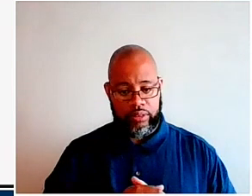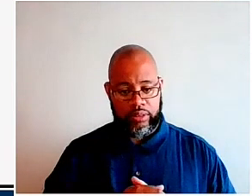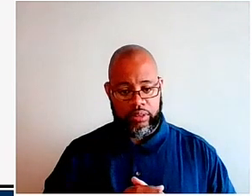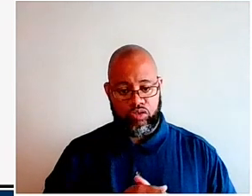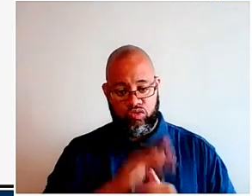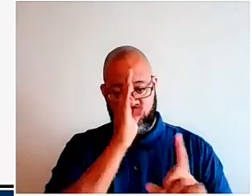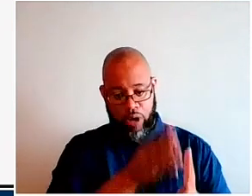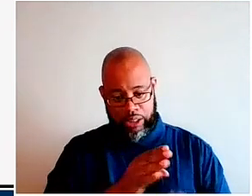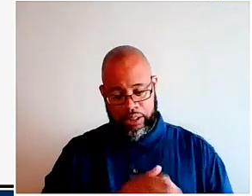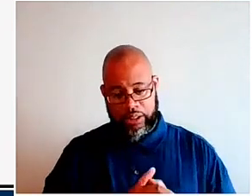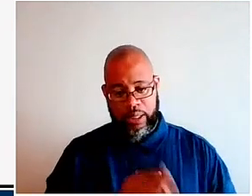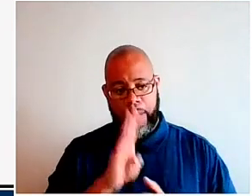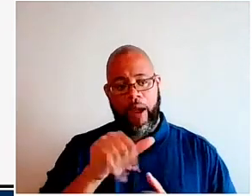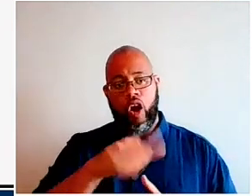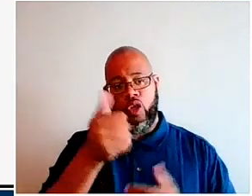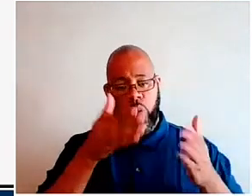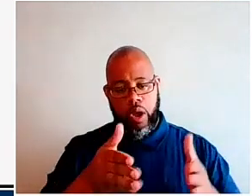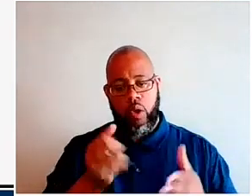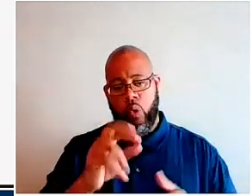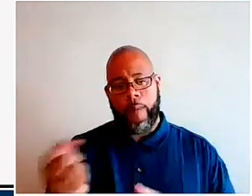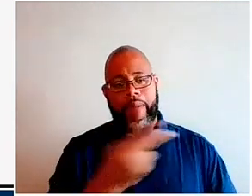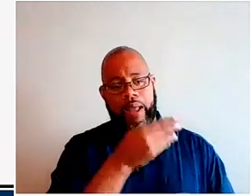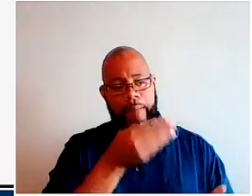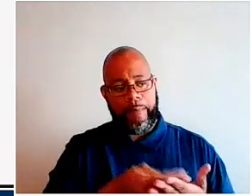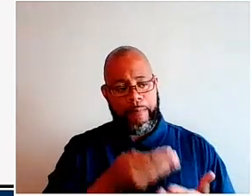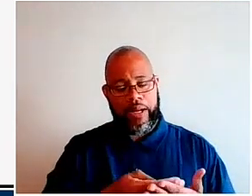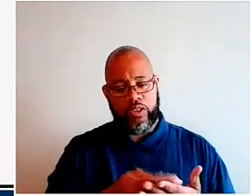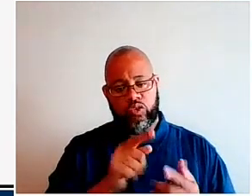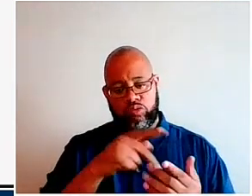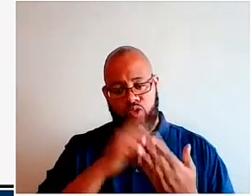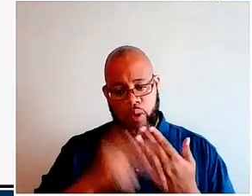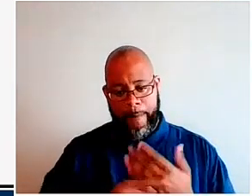directly by other means, or return the funds to the program.